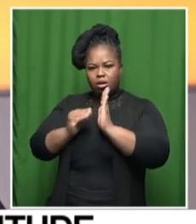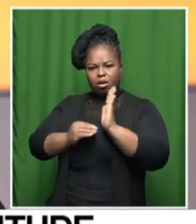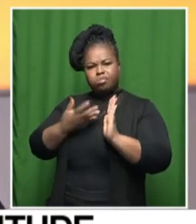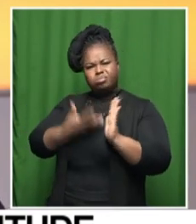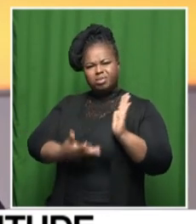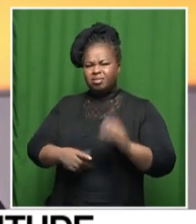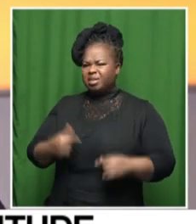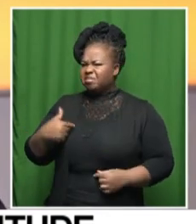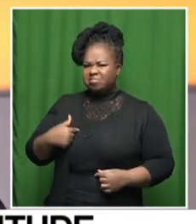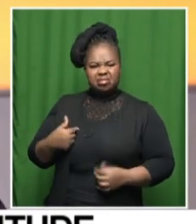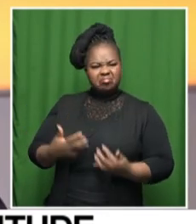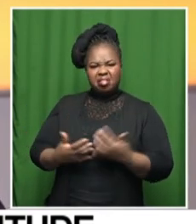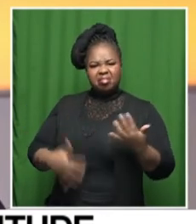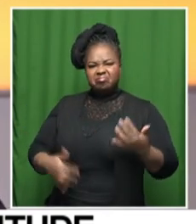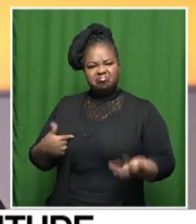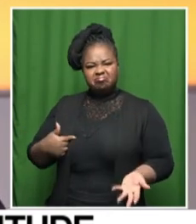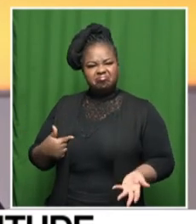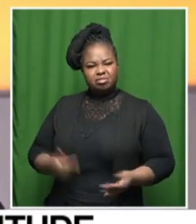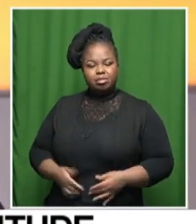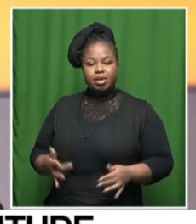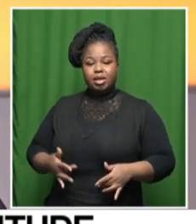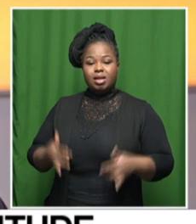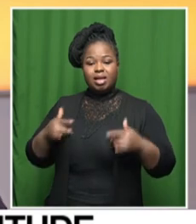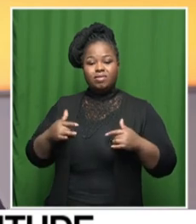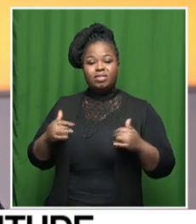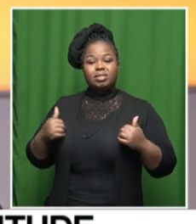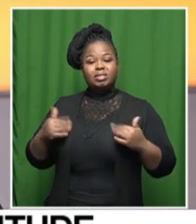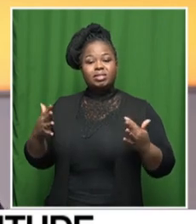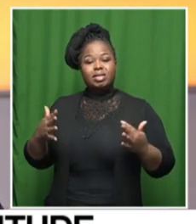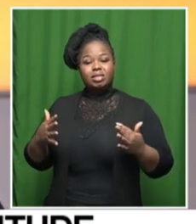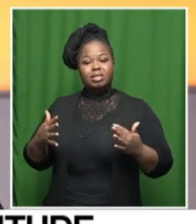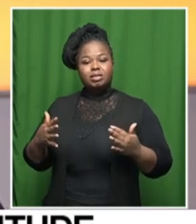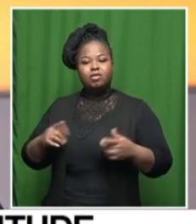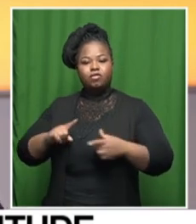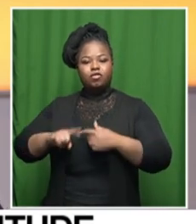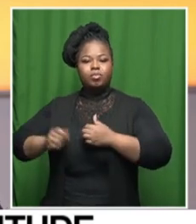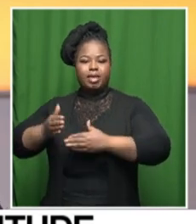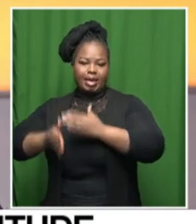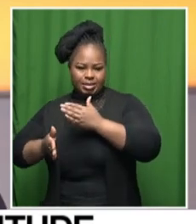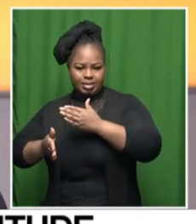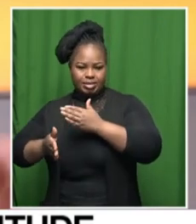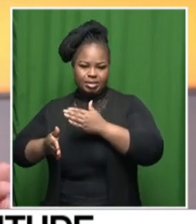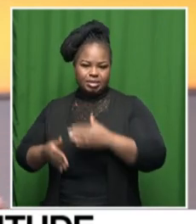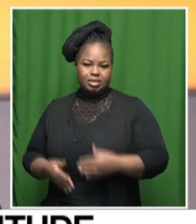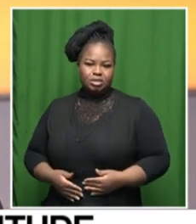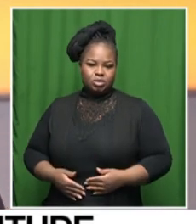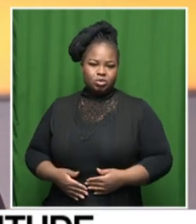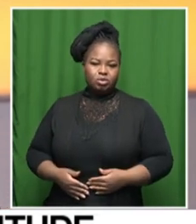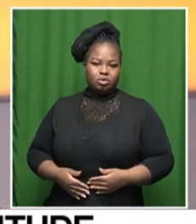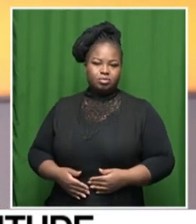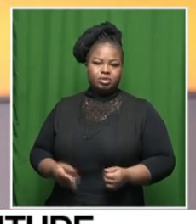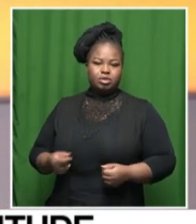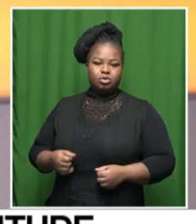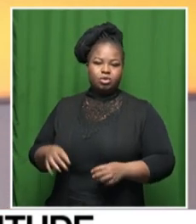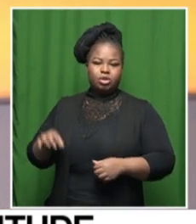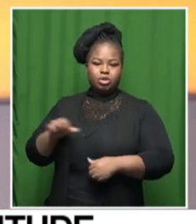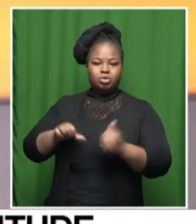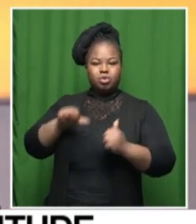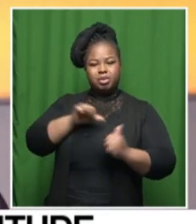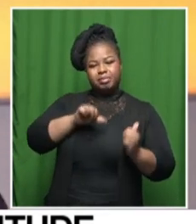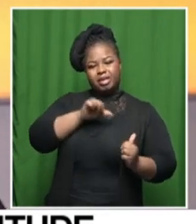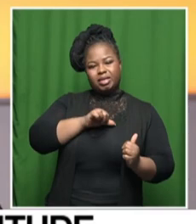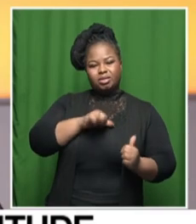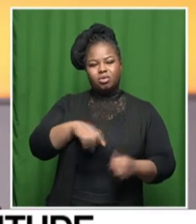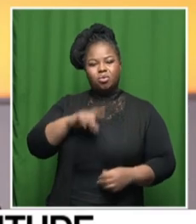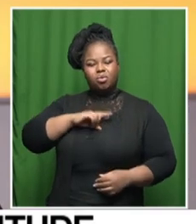I never had that. Mina, my life started from the end. I felt like it started from Revelations and it's going towards